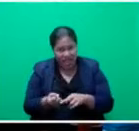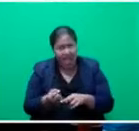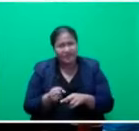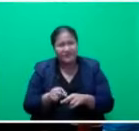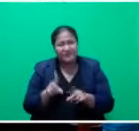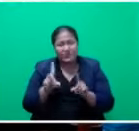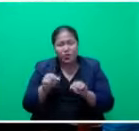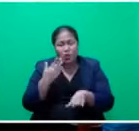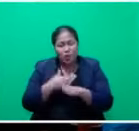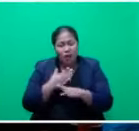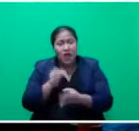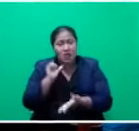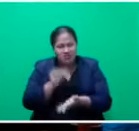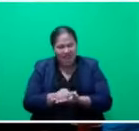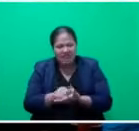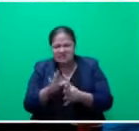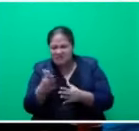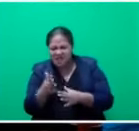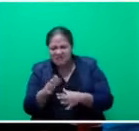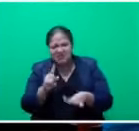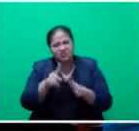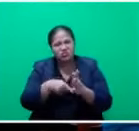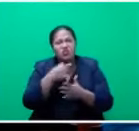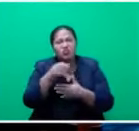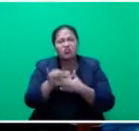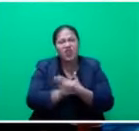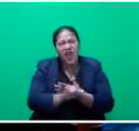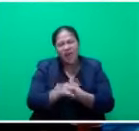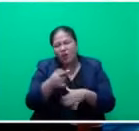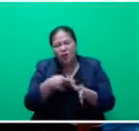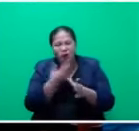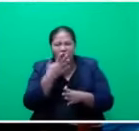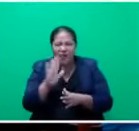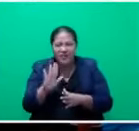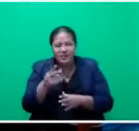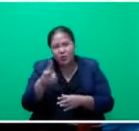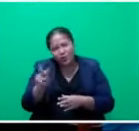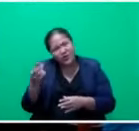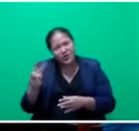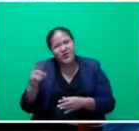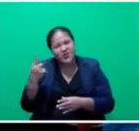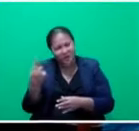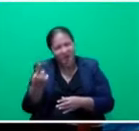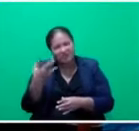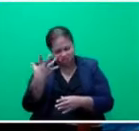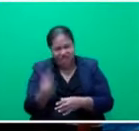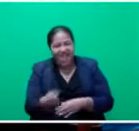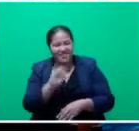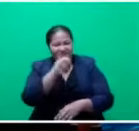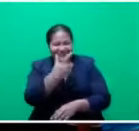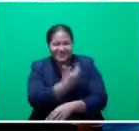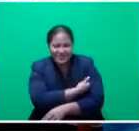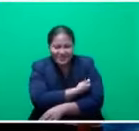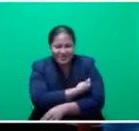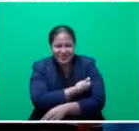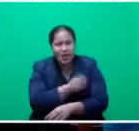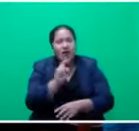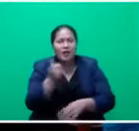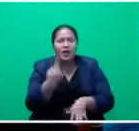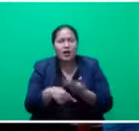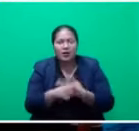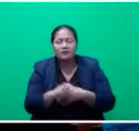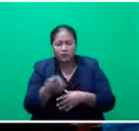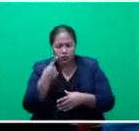fully in July or August 2021. But we all know, Mr. Speaker, that it's going to be a very different tourism industry next